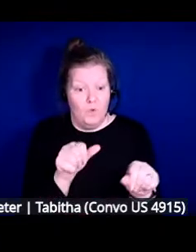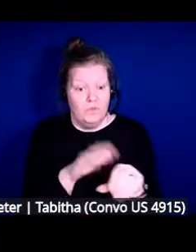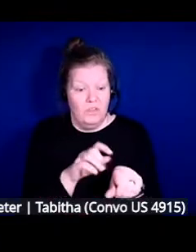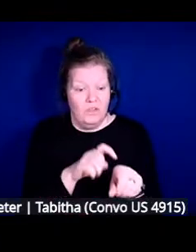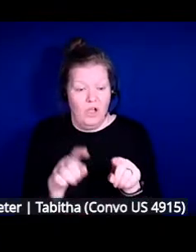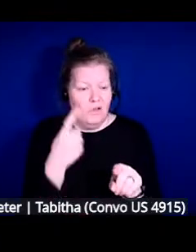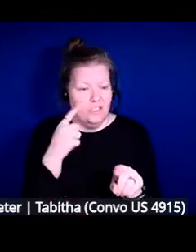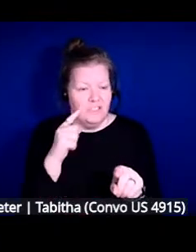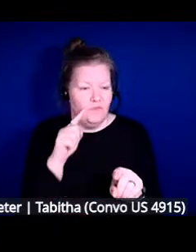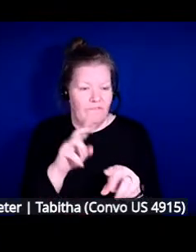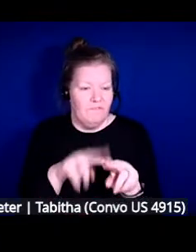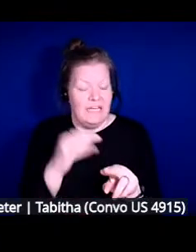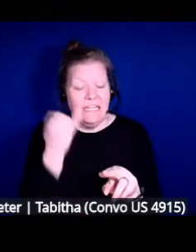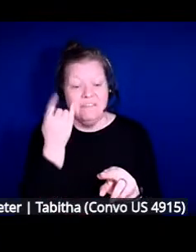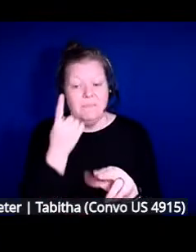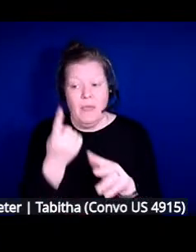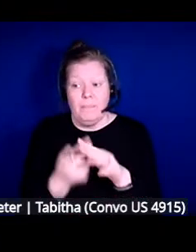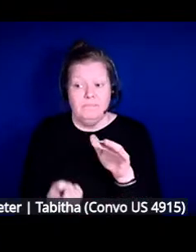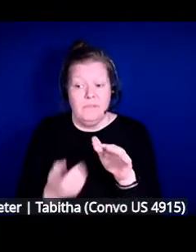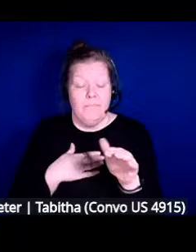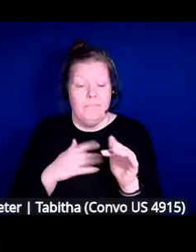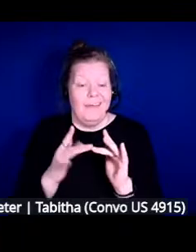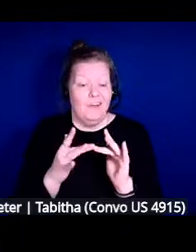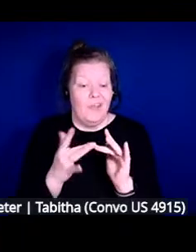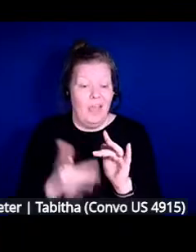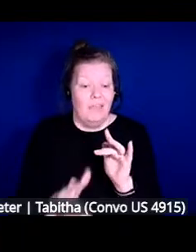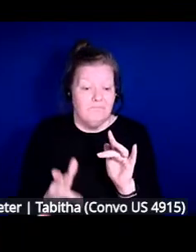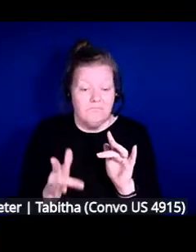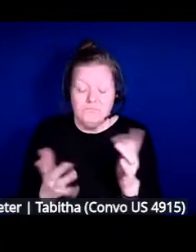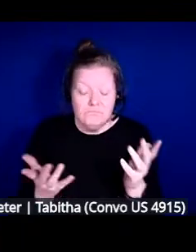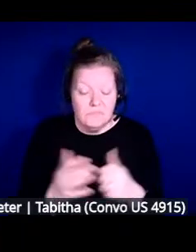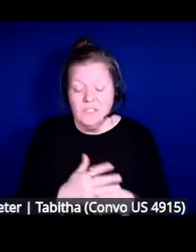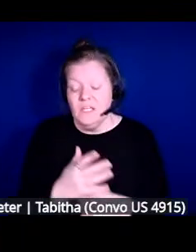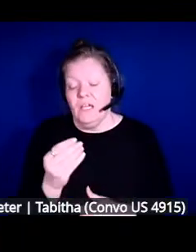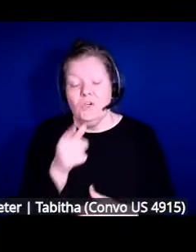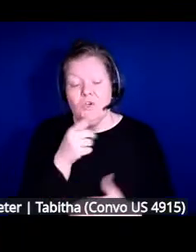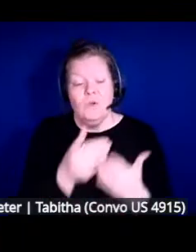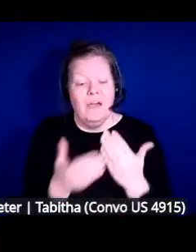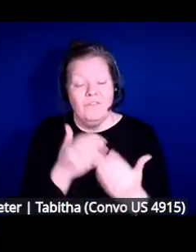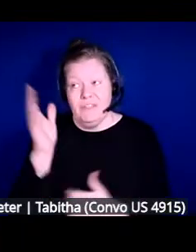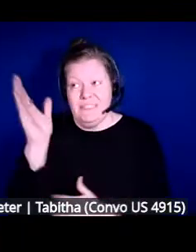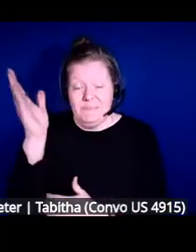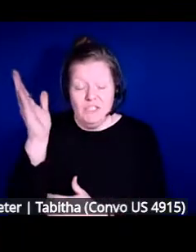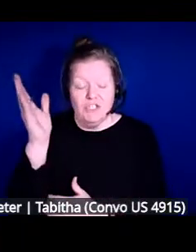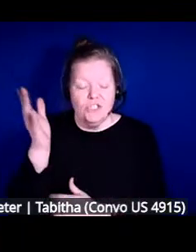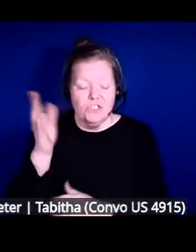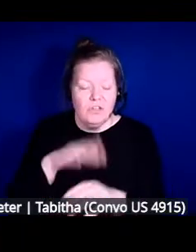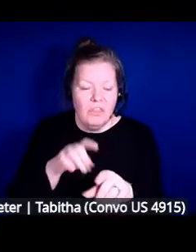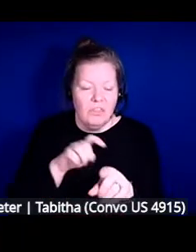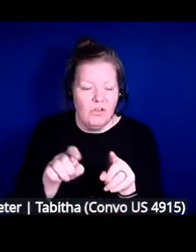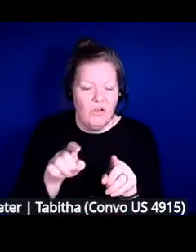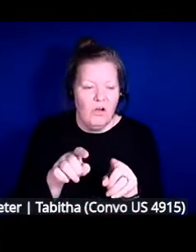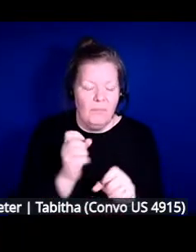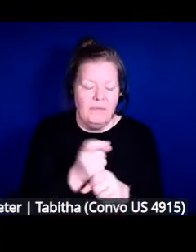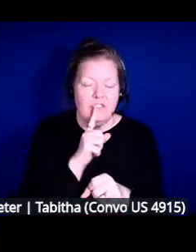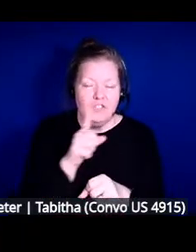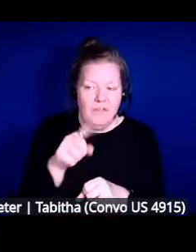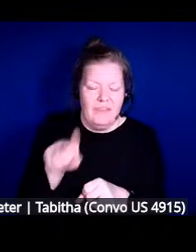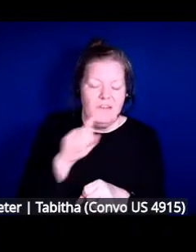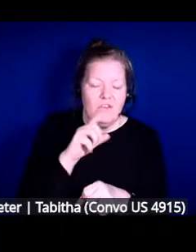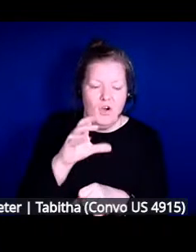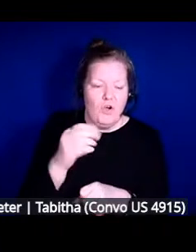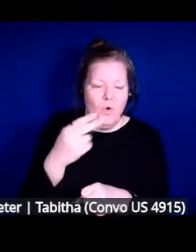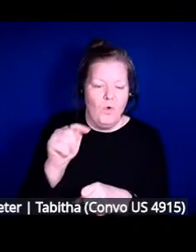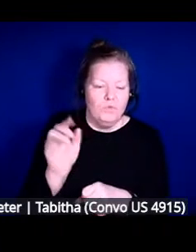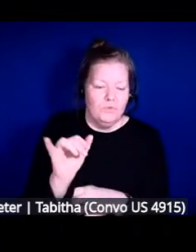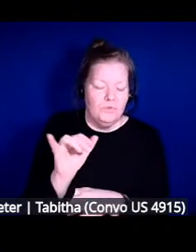just for fun, just in case something happens to my internet connection. And whoever the speakers are on that call, I make sure they're co-hosts so that they have